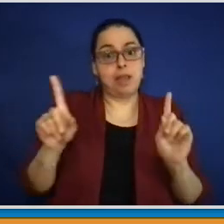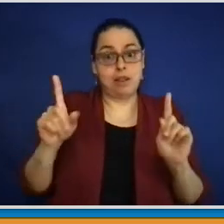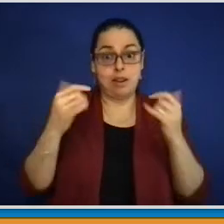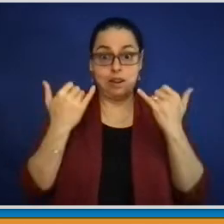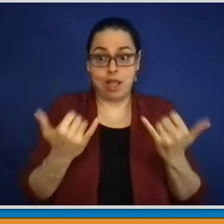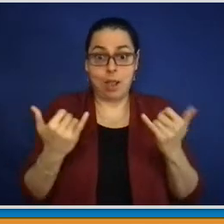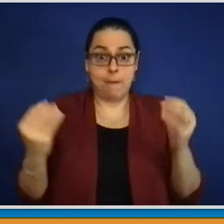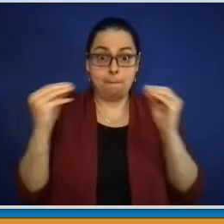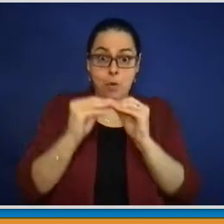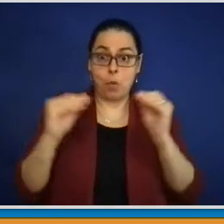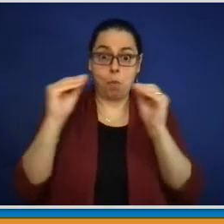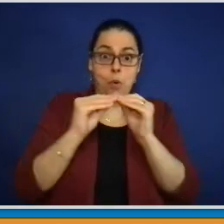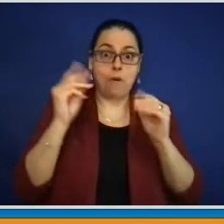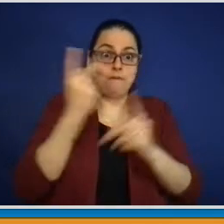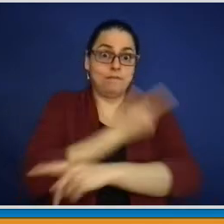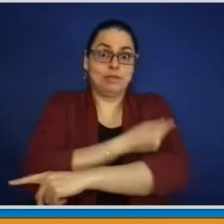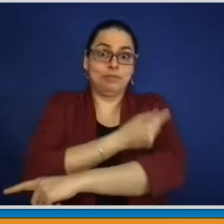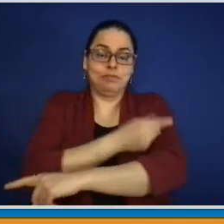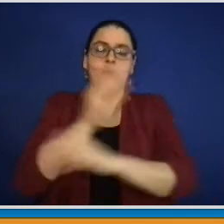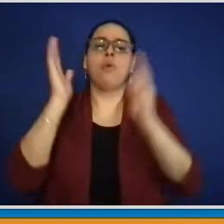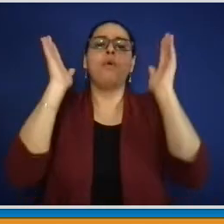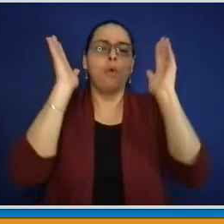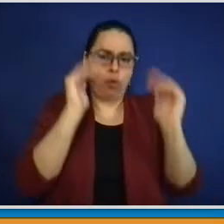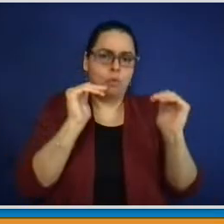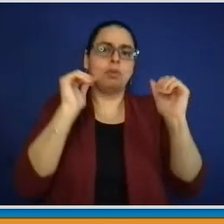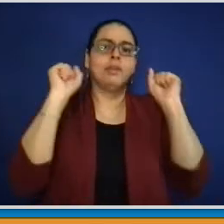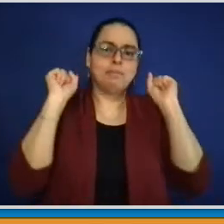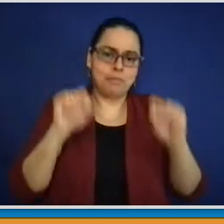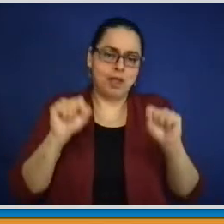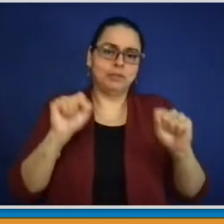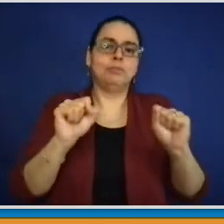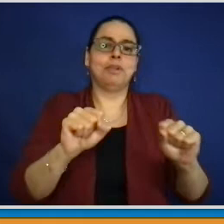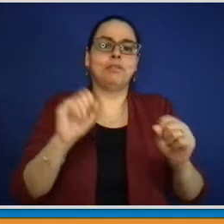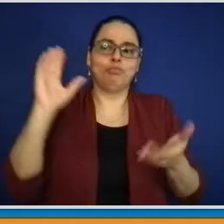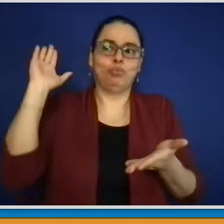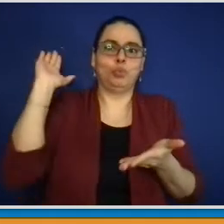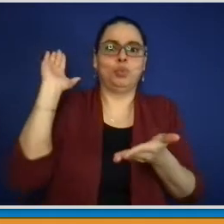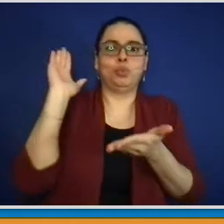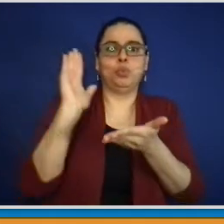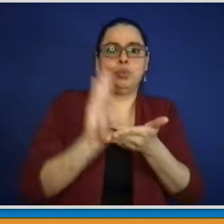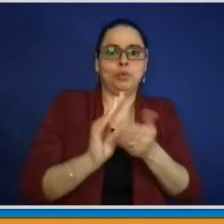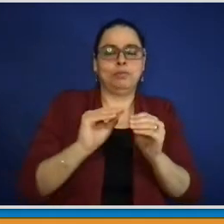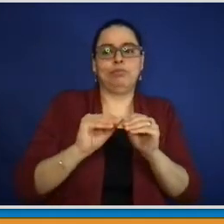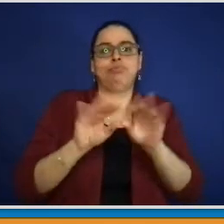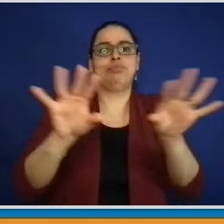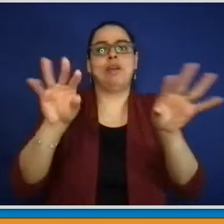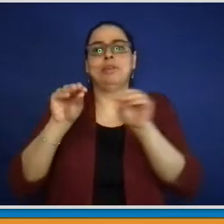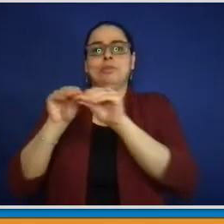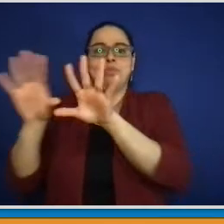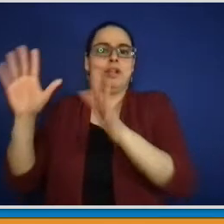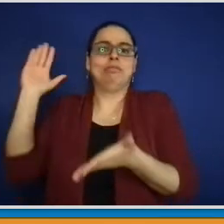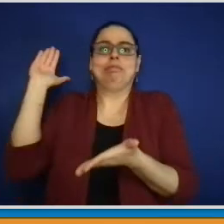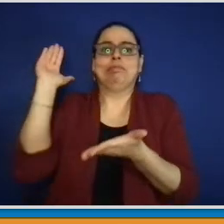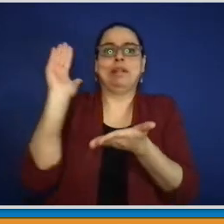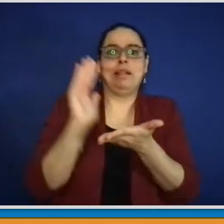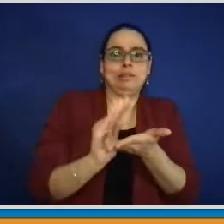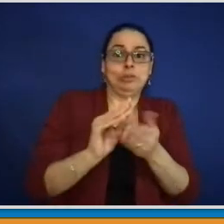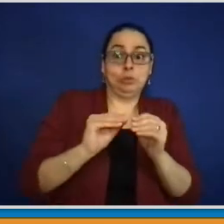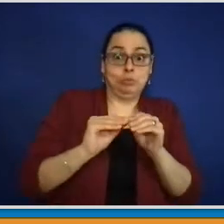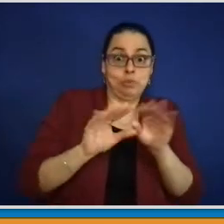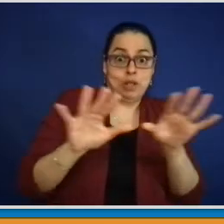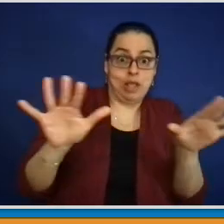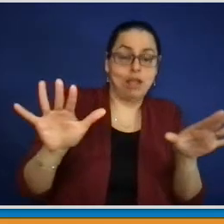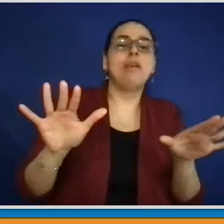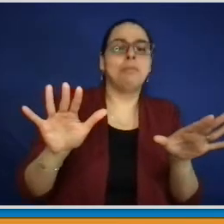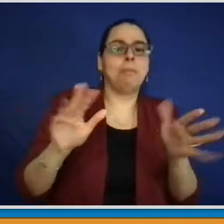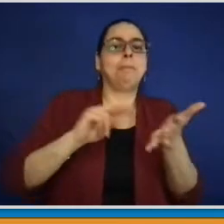the disease spreads. The less likely the disease spreads, the less hospitalization, the less fatalities. And so we're hopeful that will happen. So starting tomorrow